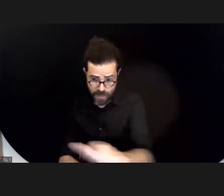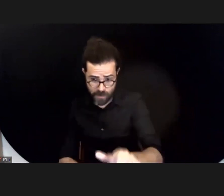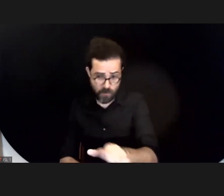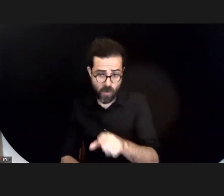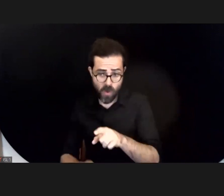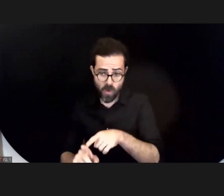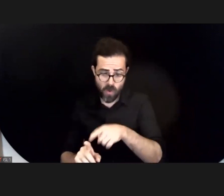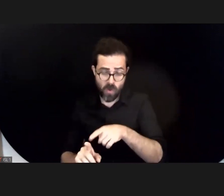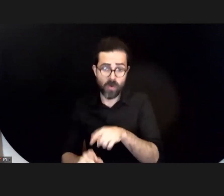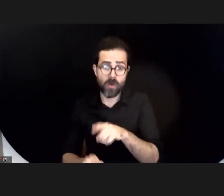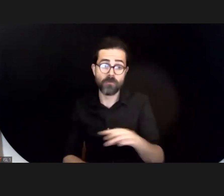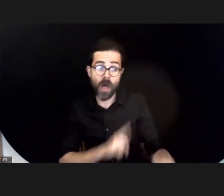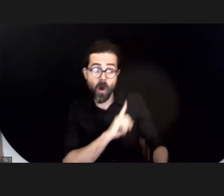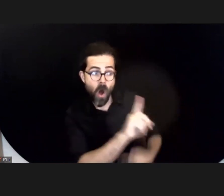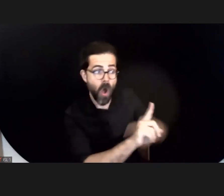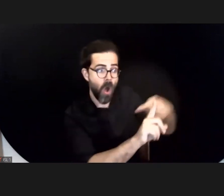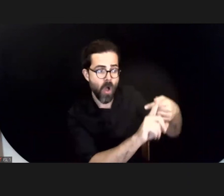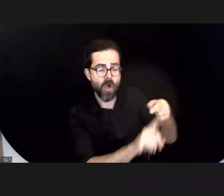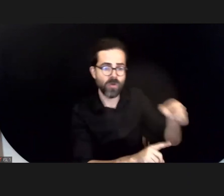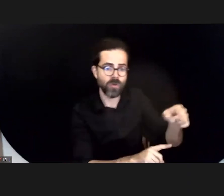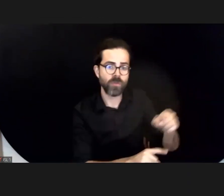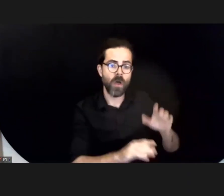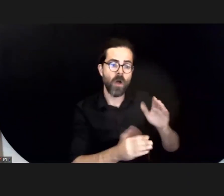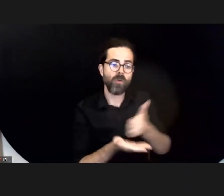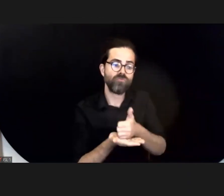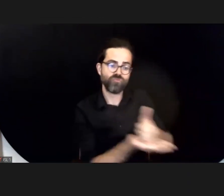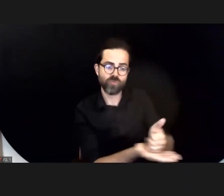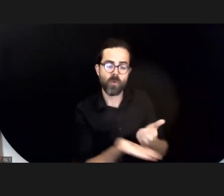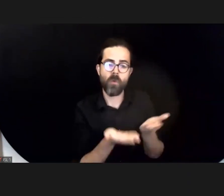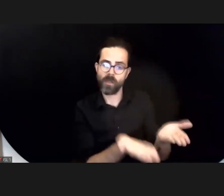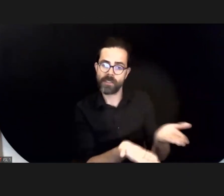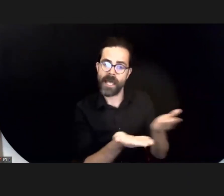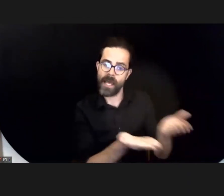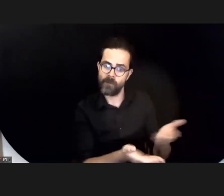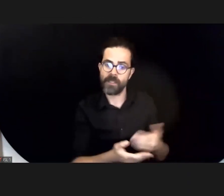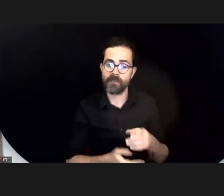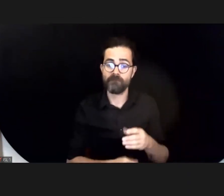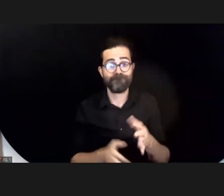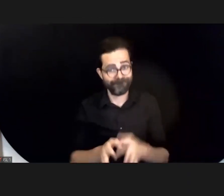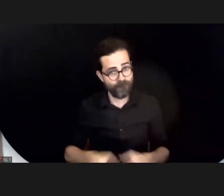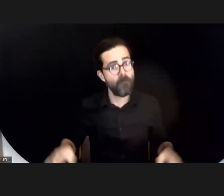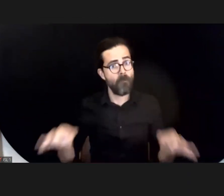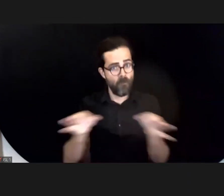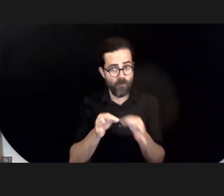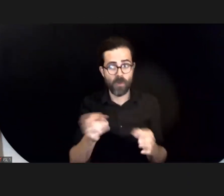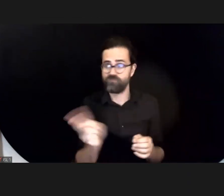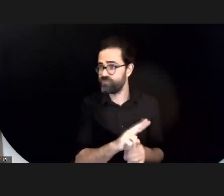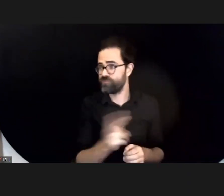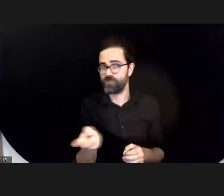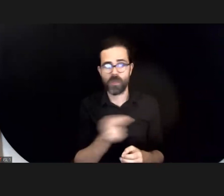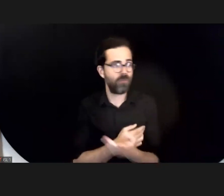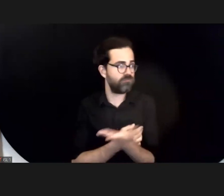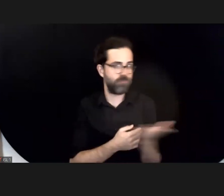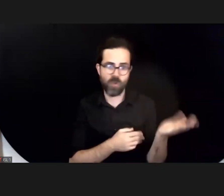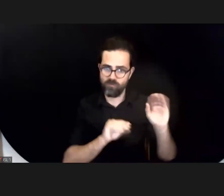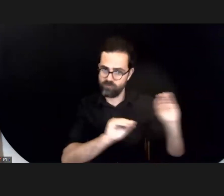but also the support service, those working in the support service. It's important that everybody has the correct training. And also funding